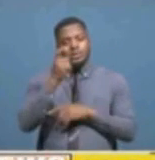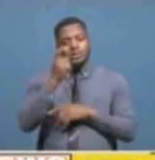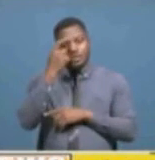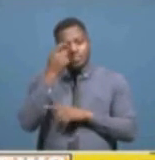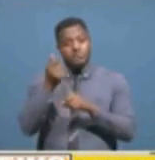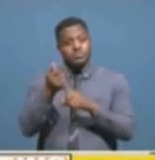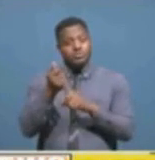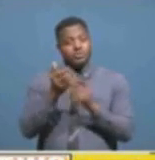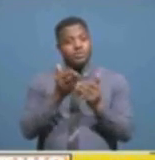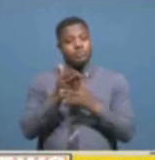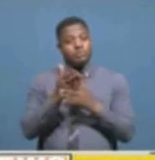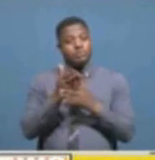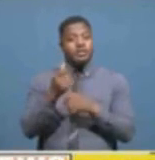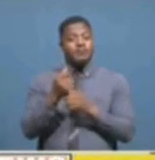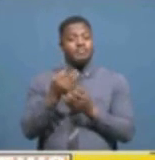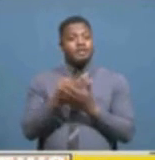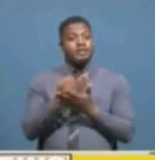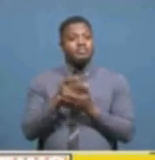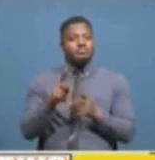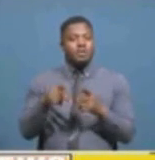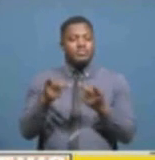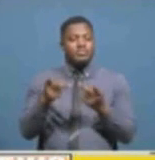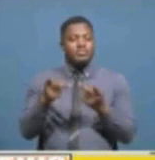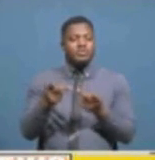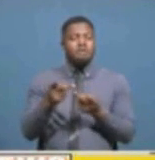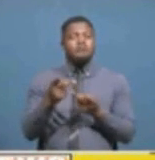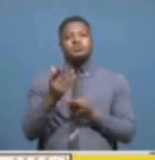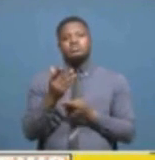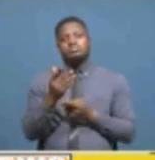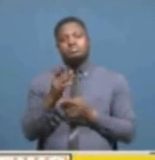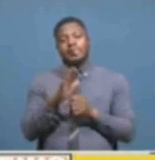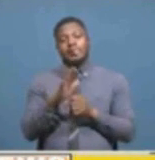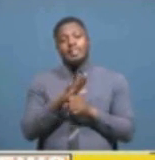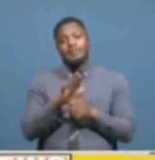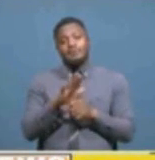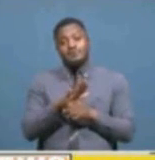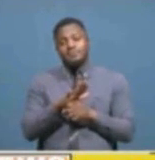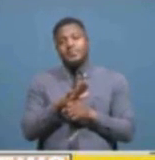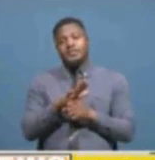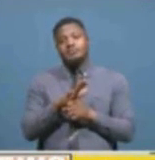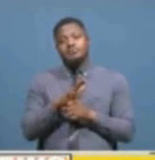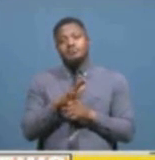through the GET Fund has provided enough